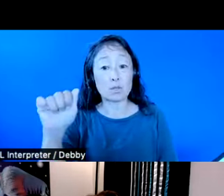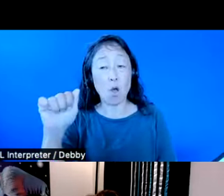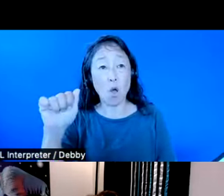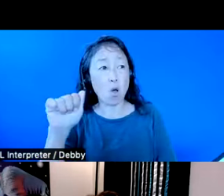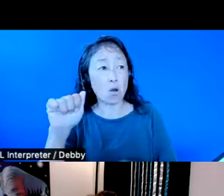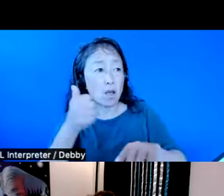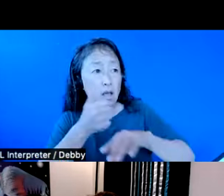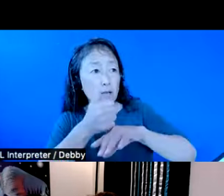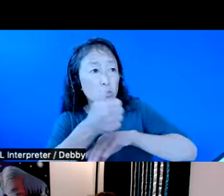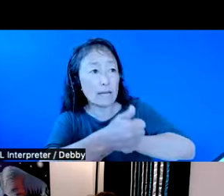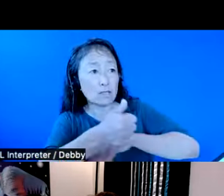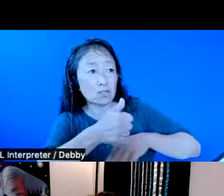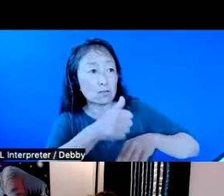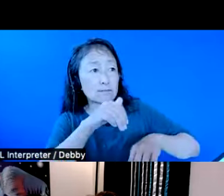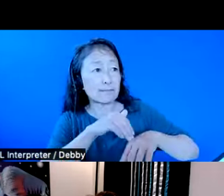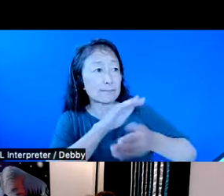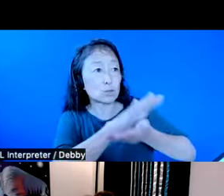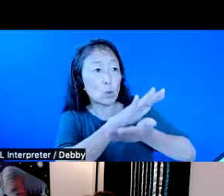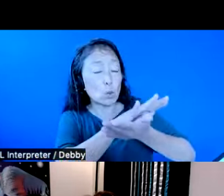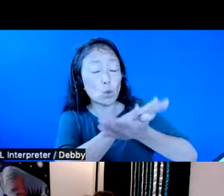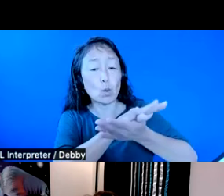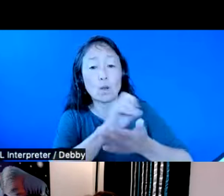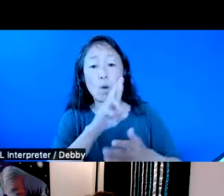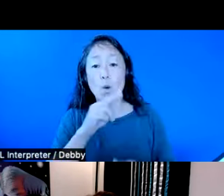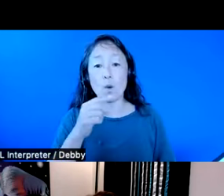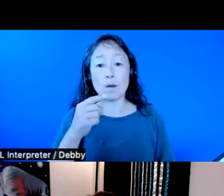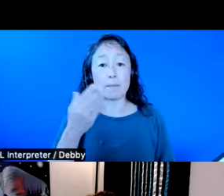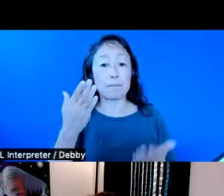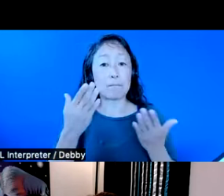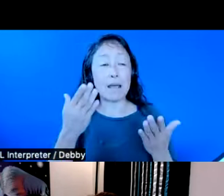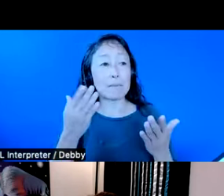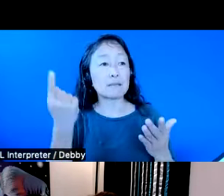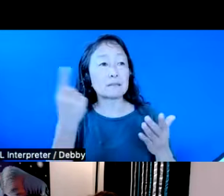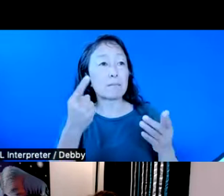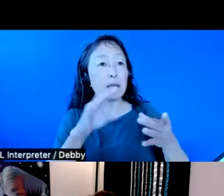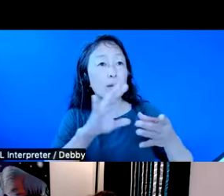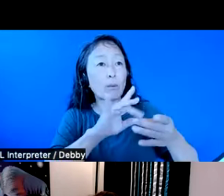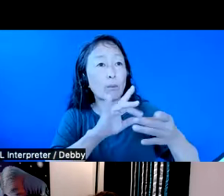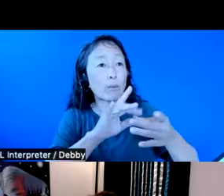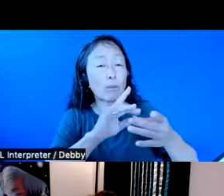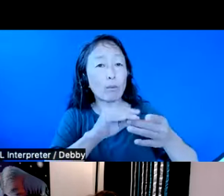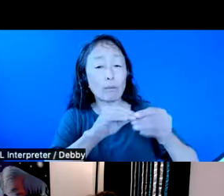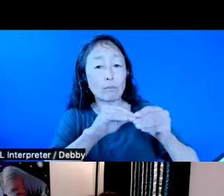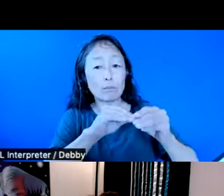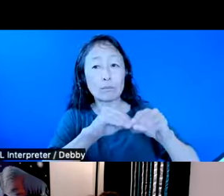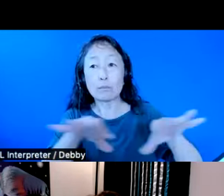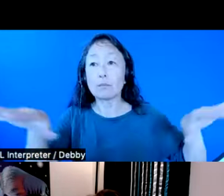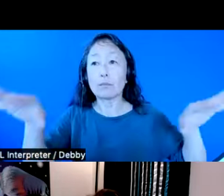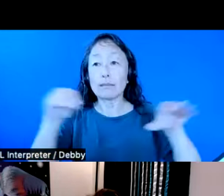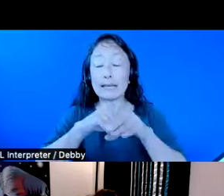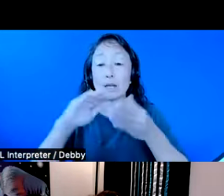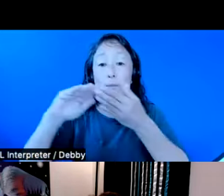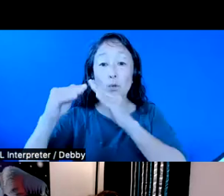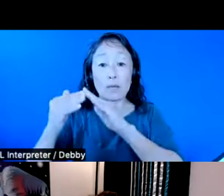at the school, or maybe something is talked about in community